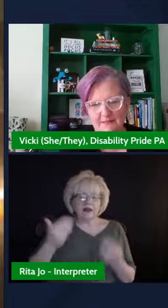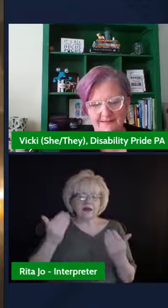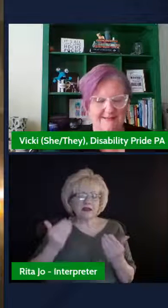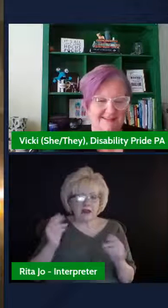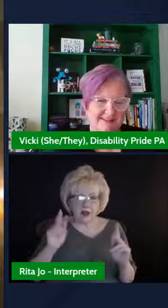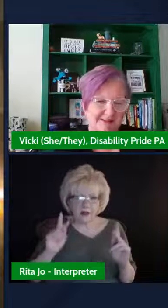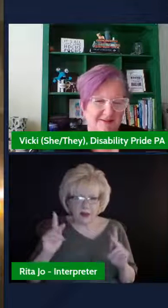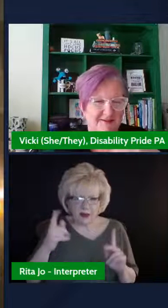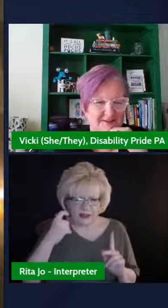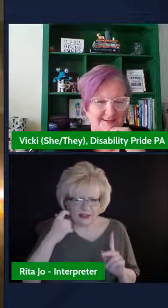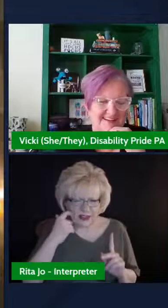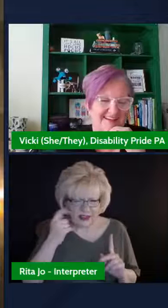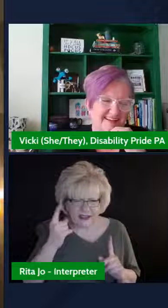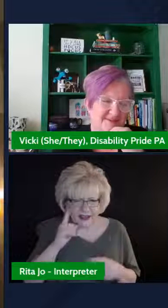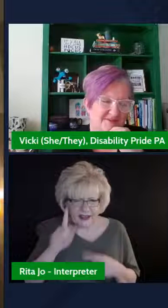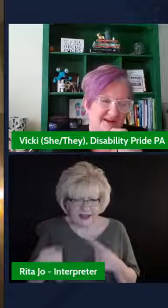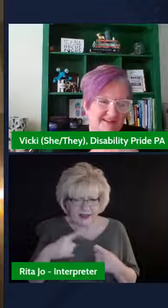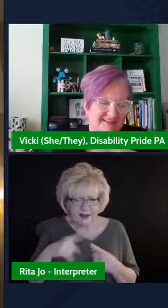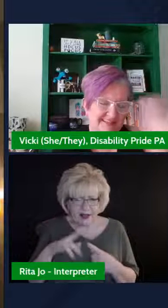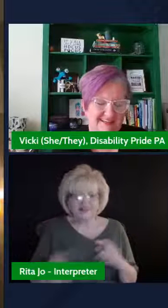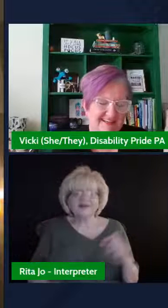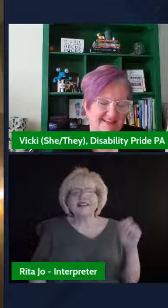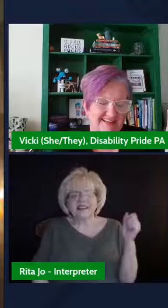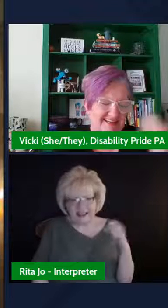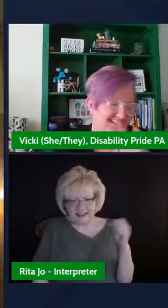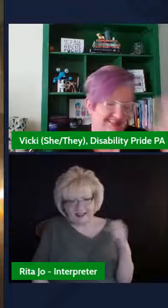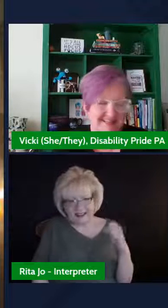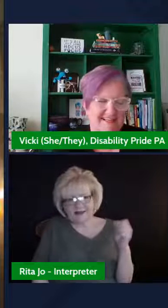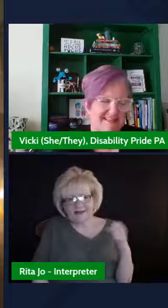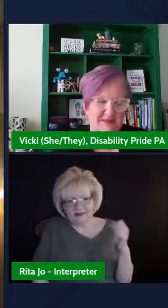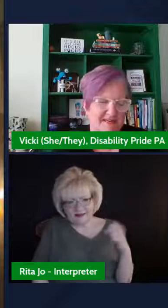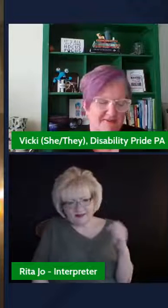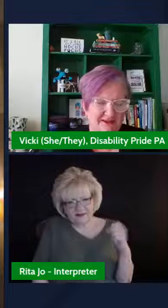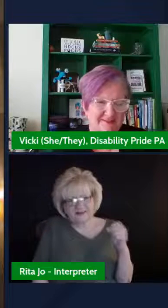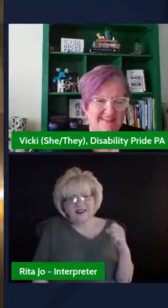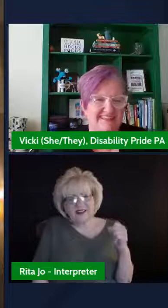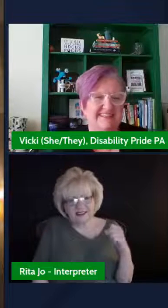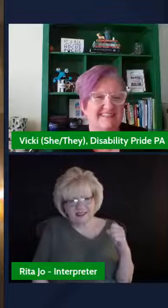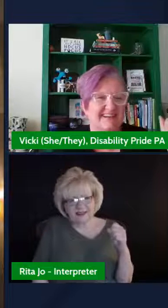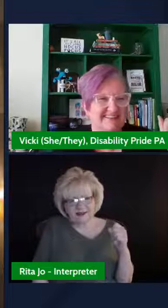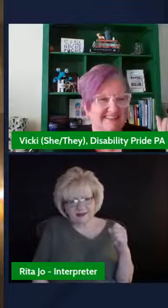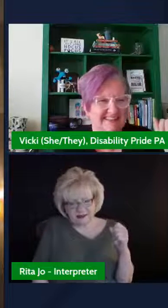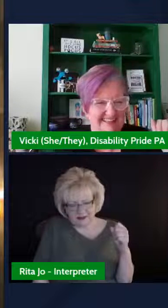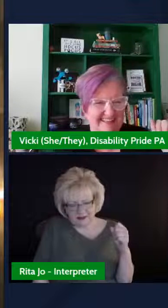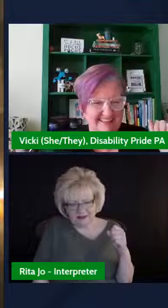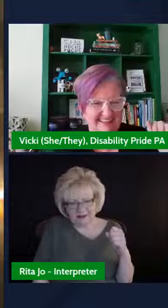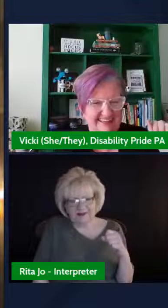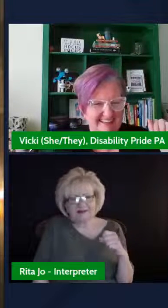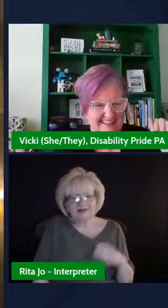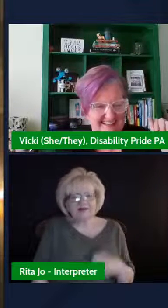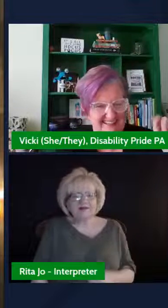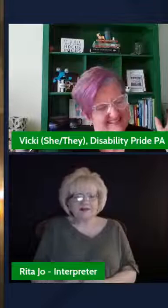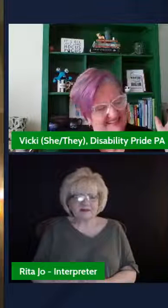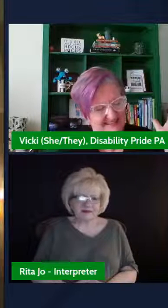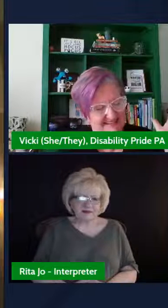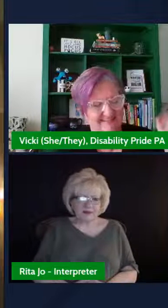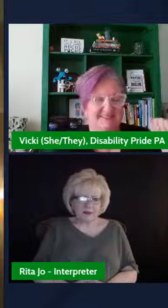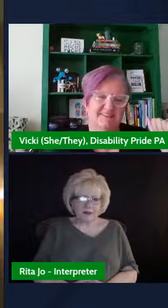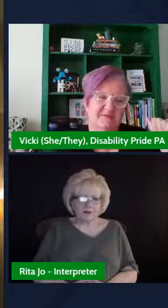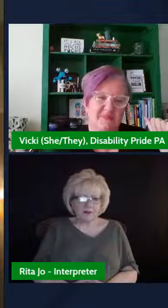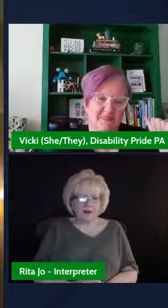about it, Yeah. where Yeah. it's That's been here forever. So it's like